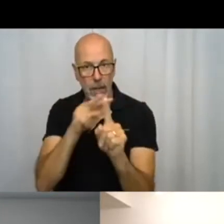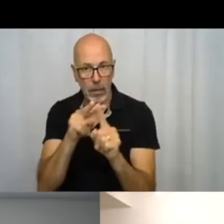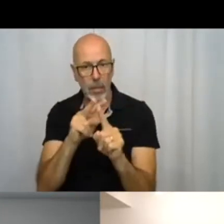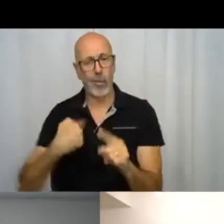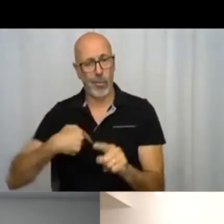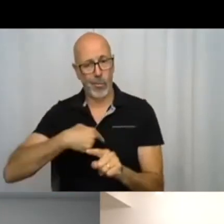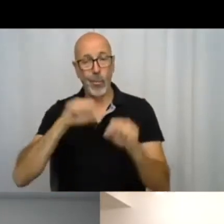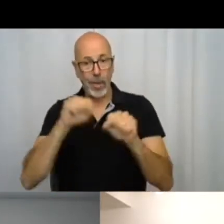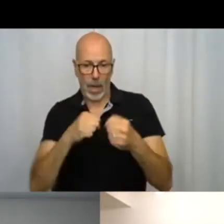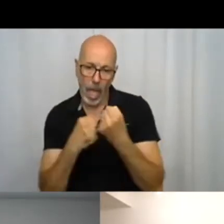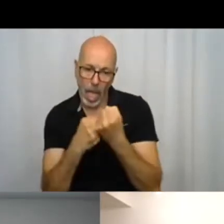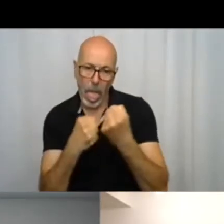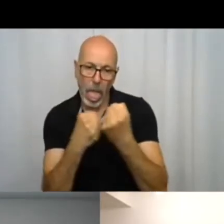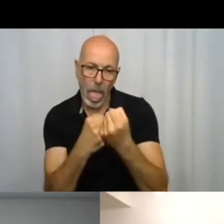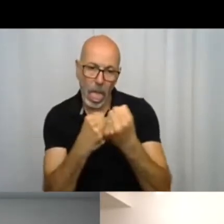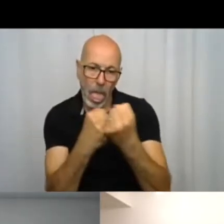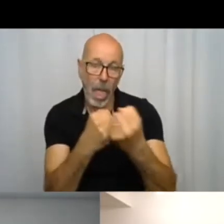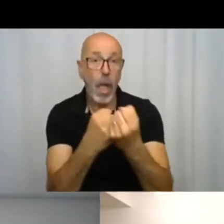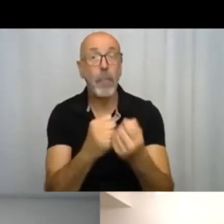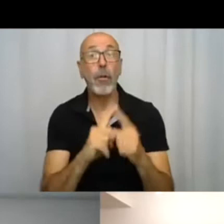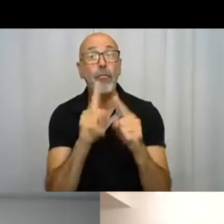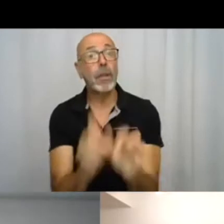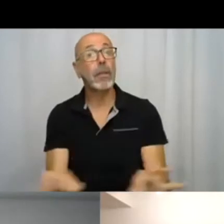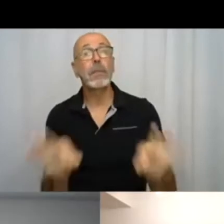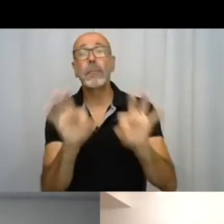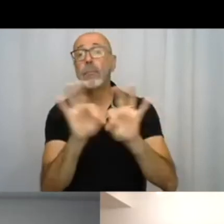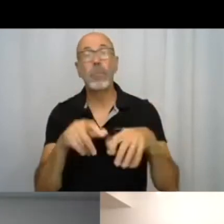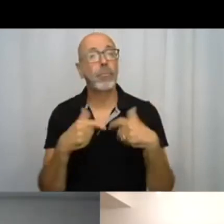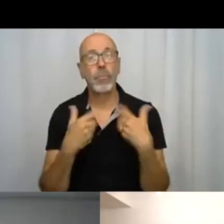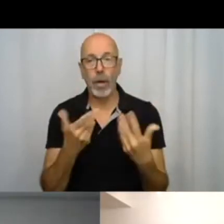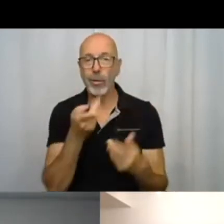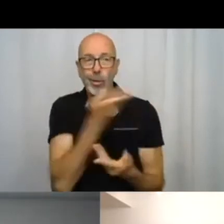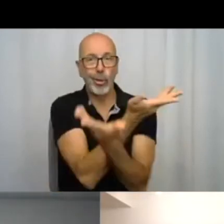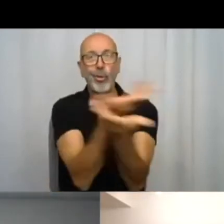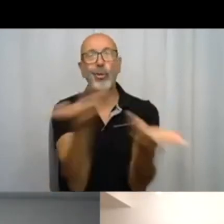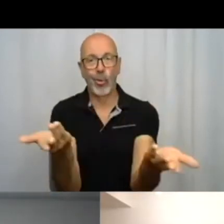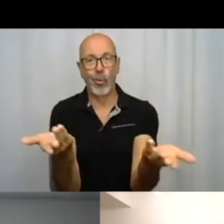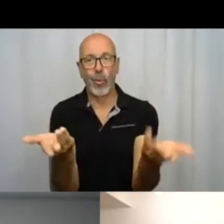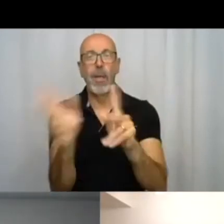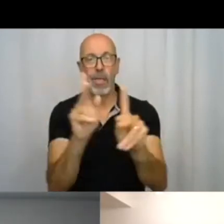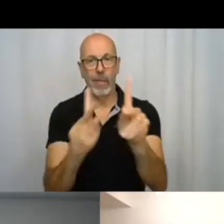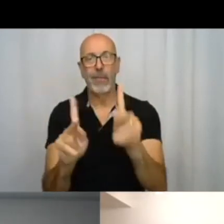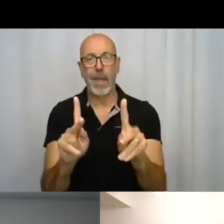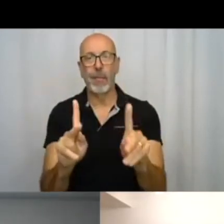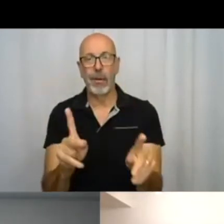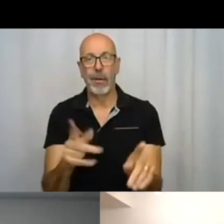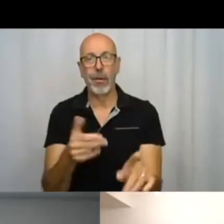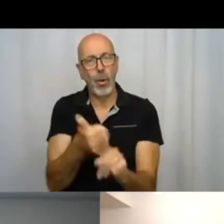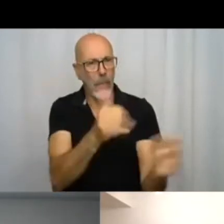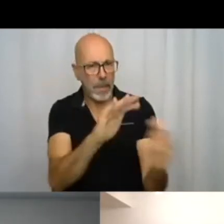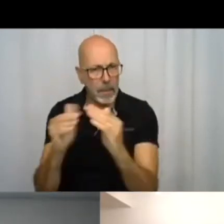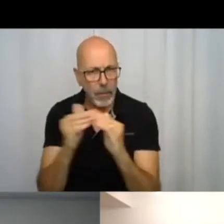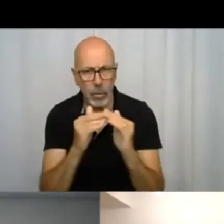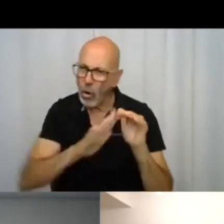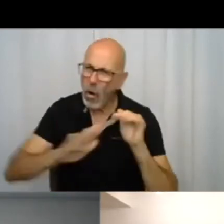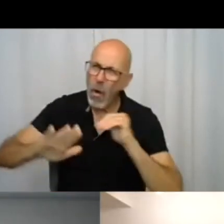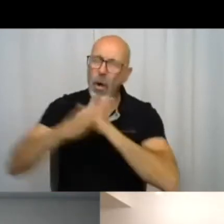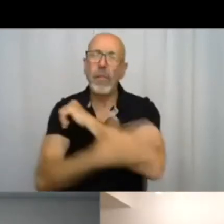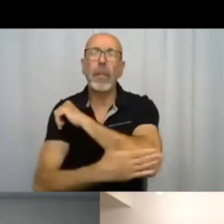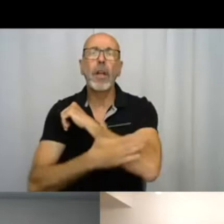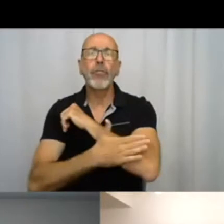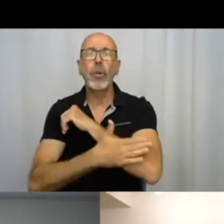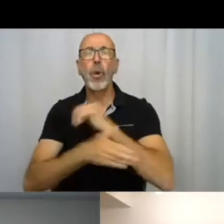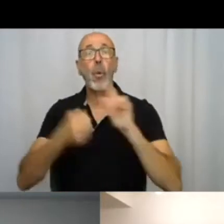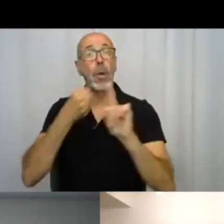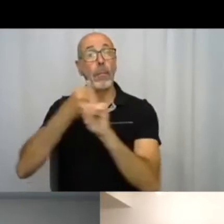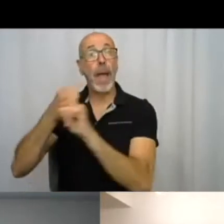as national organizations, but really at the end of the day, it comes down to you, the people in communities across the country who are affected